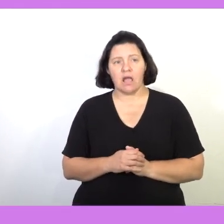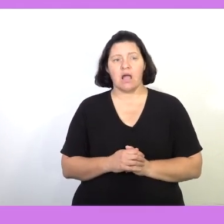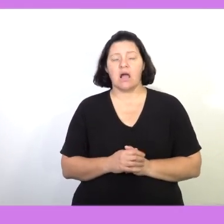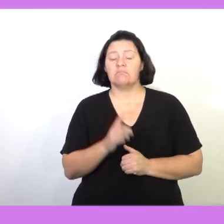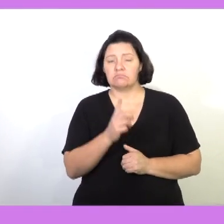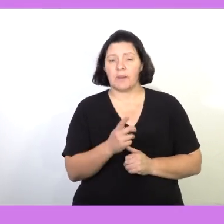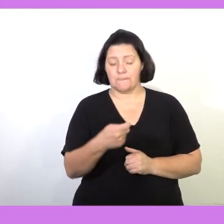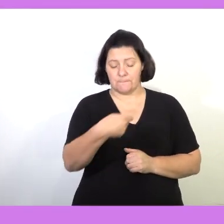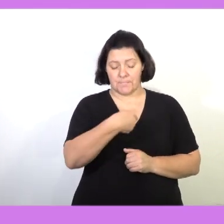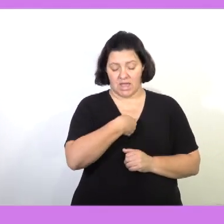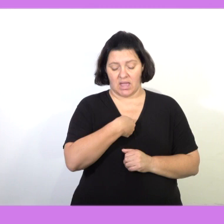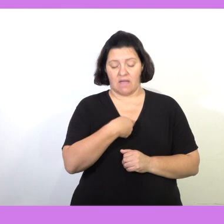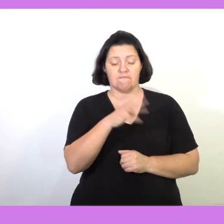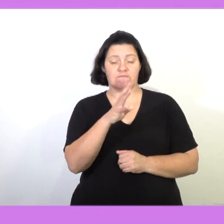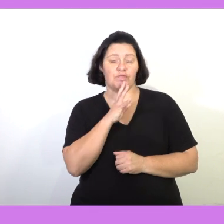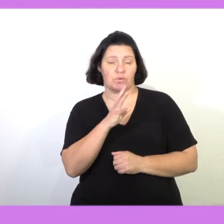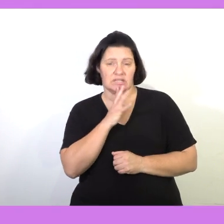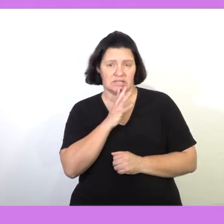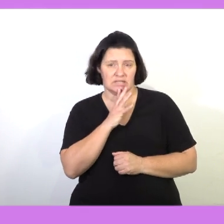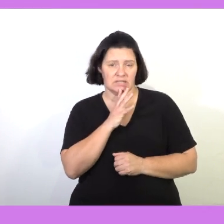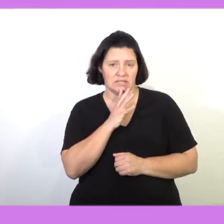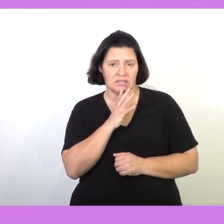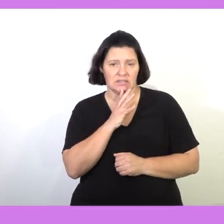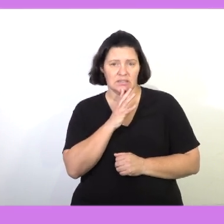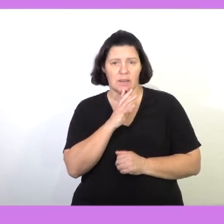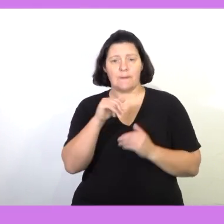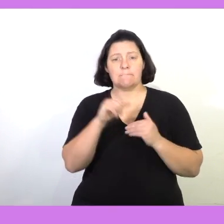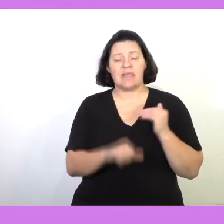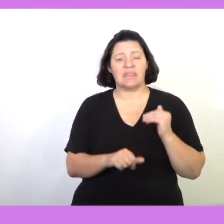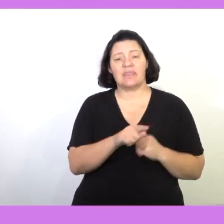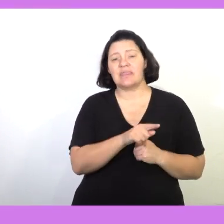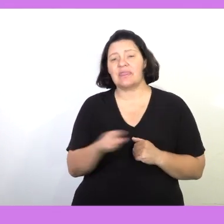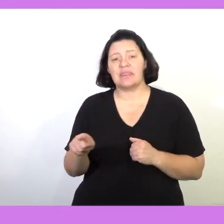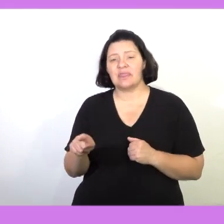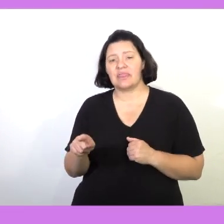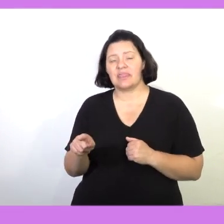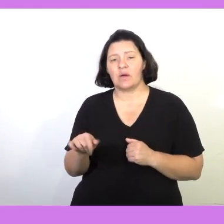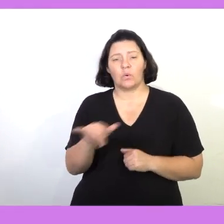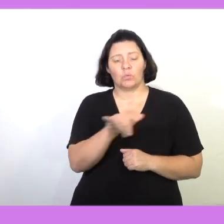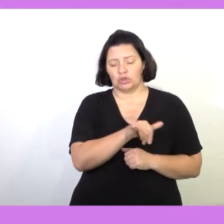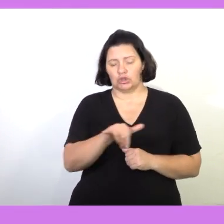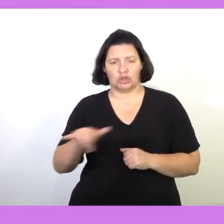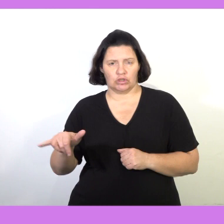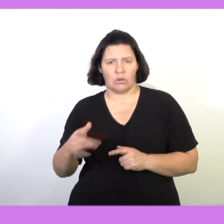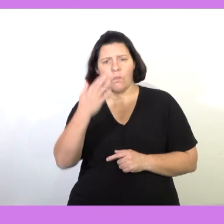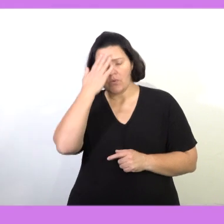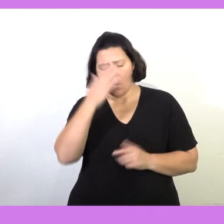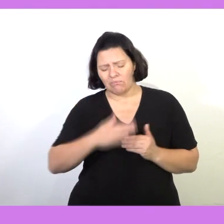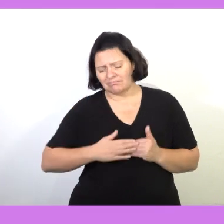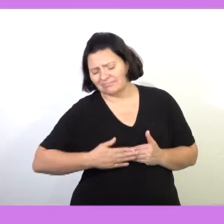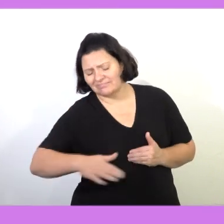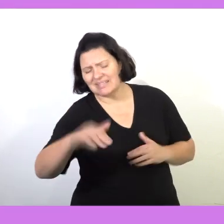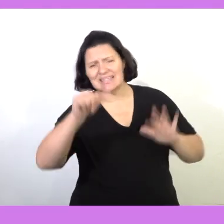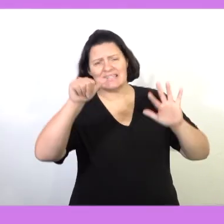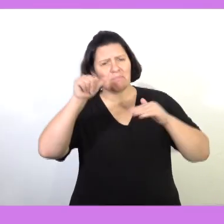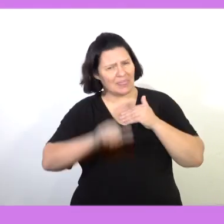If Tshepi gets paid 4,000 rand, in which months will this be? We know that for the